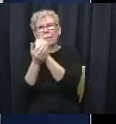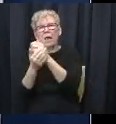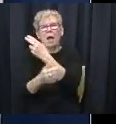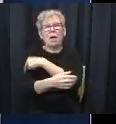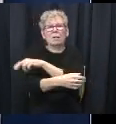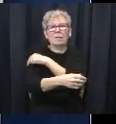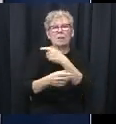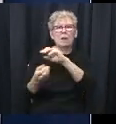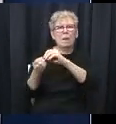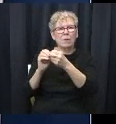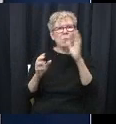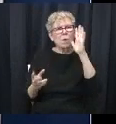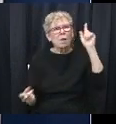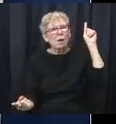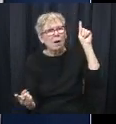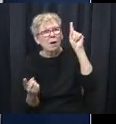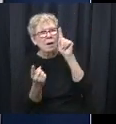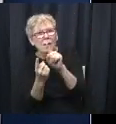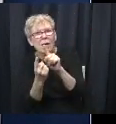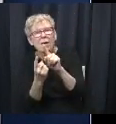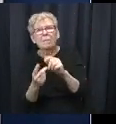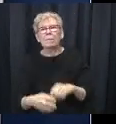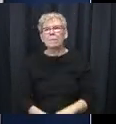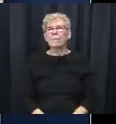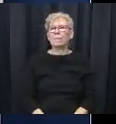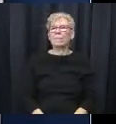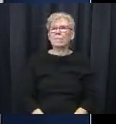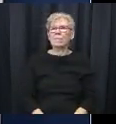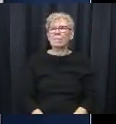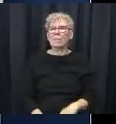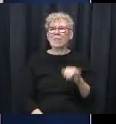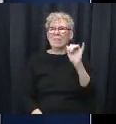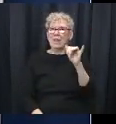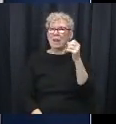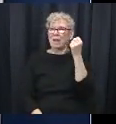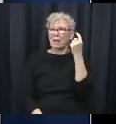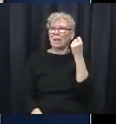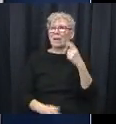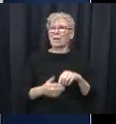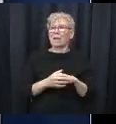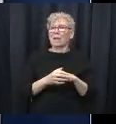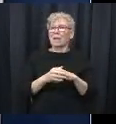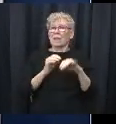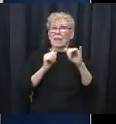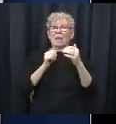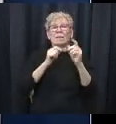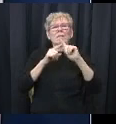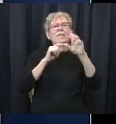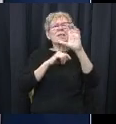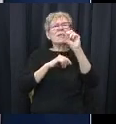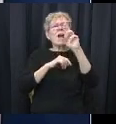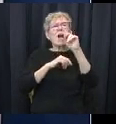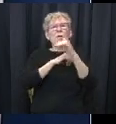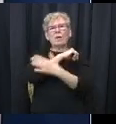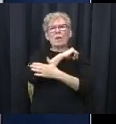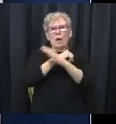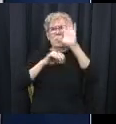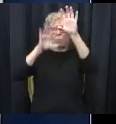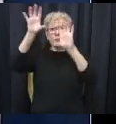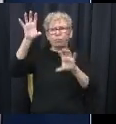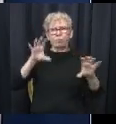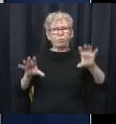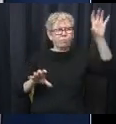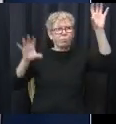is a different place when it comes to where we're at, each of us also needs to do our part to reduce the spread of the virus, to better